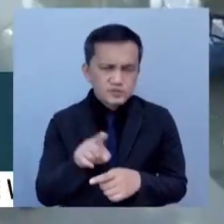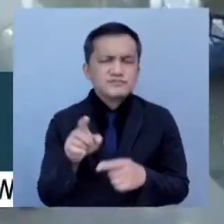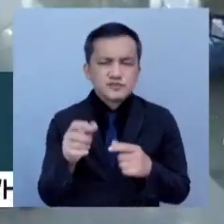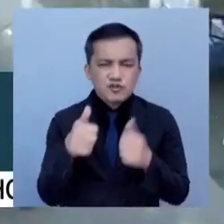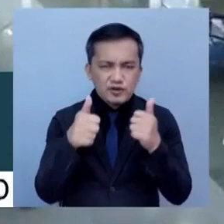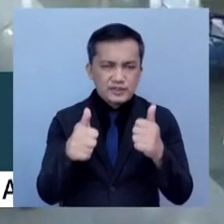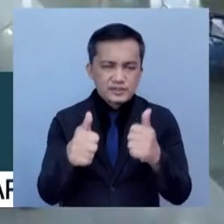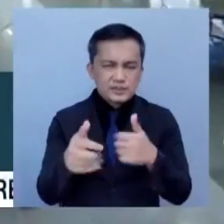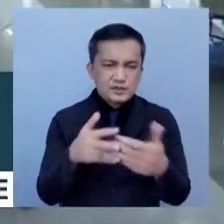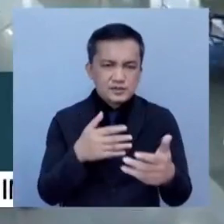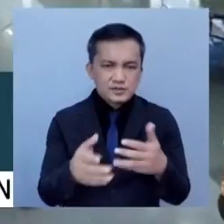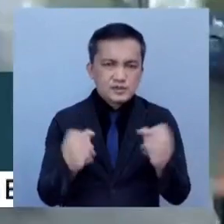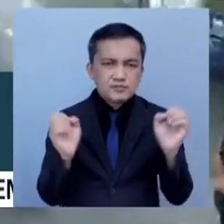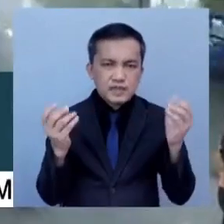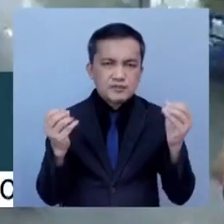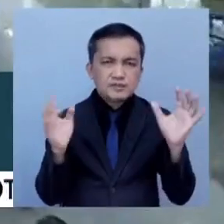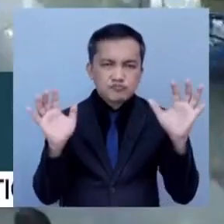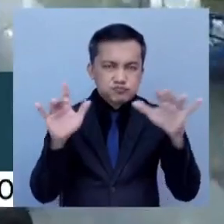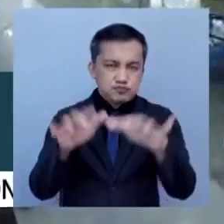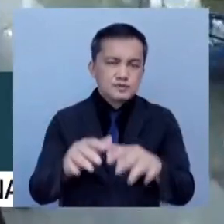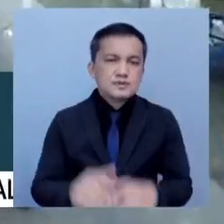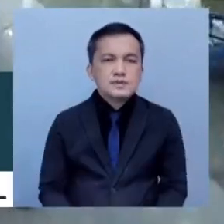despite the influx of passengers.